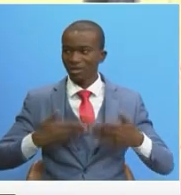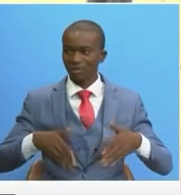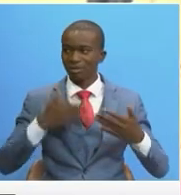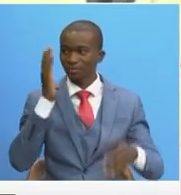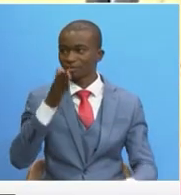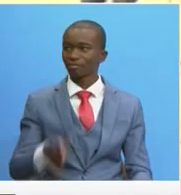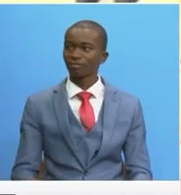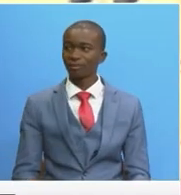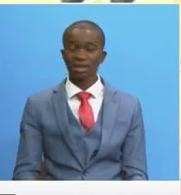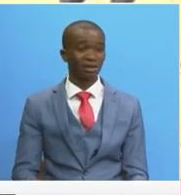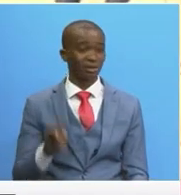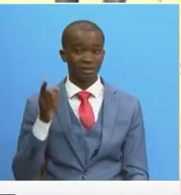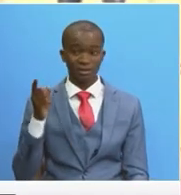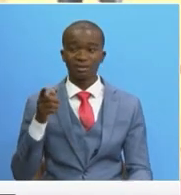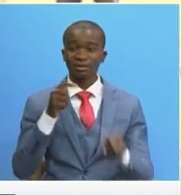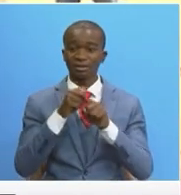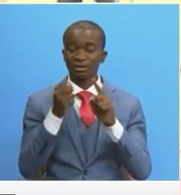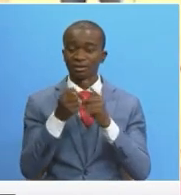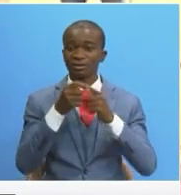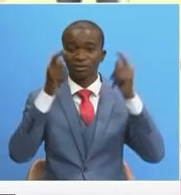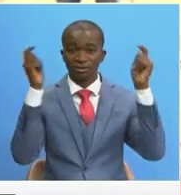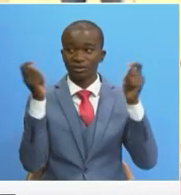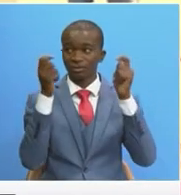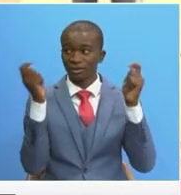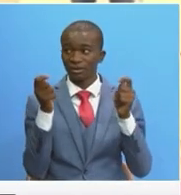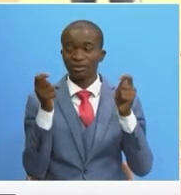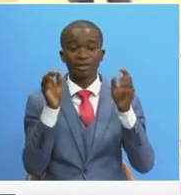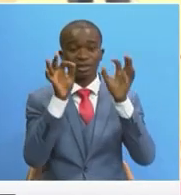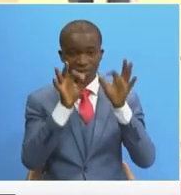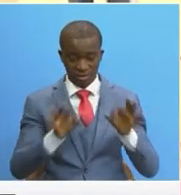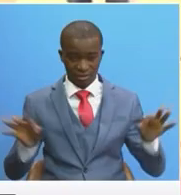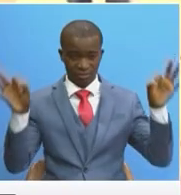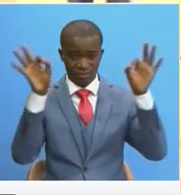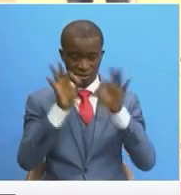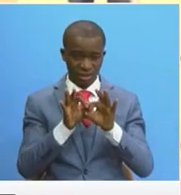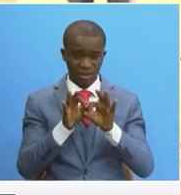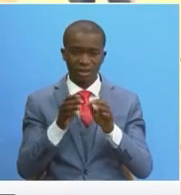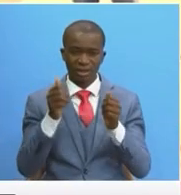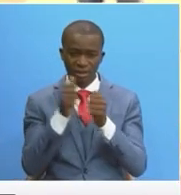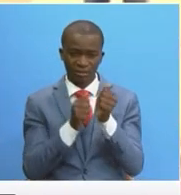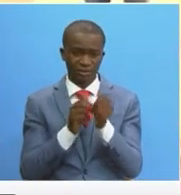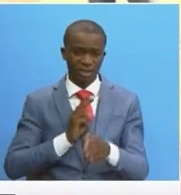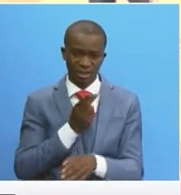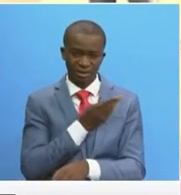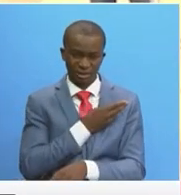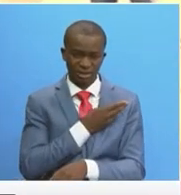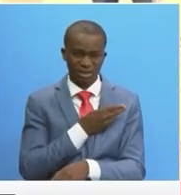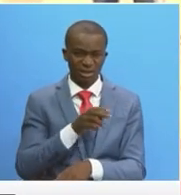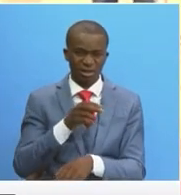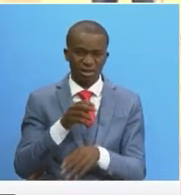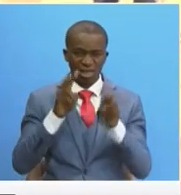yesu ili important ukulanga ifya wina mwanga ero tule kwata kone chimwe mwe pamulandu wa ba president